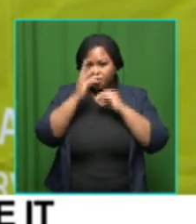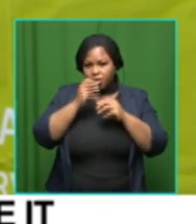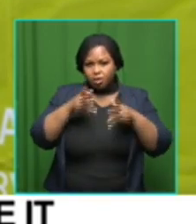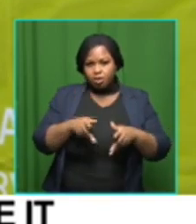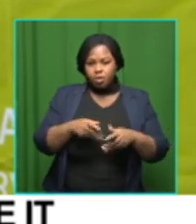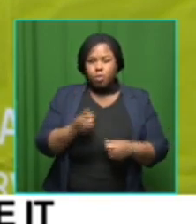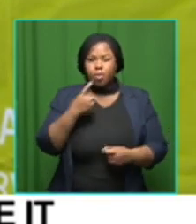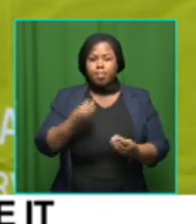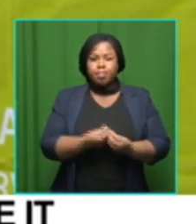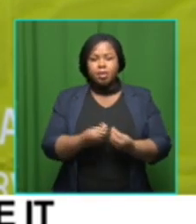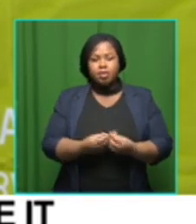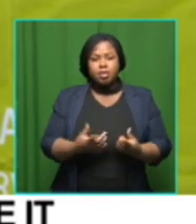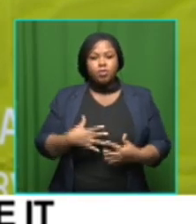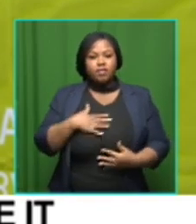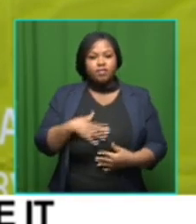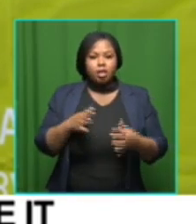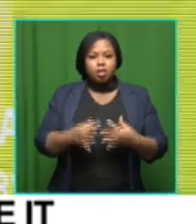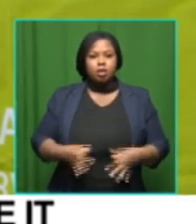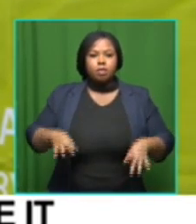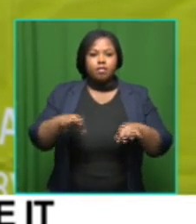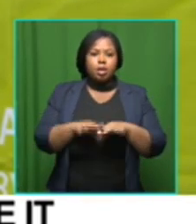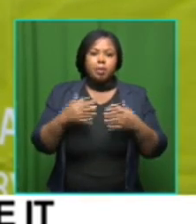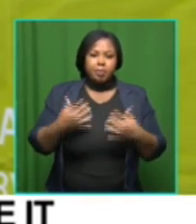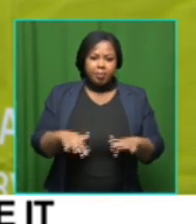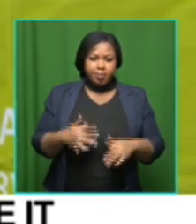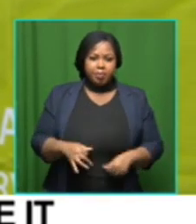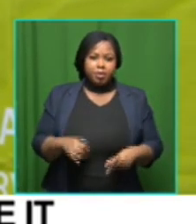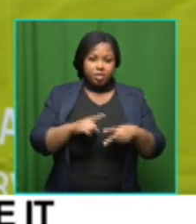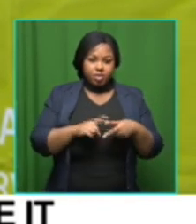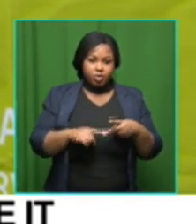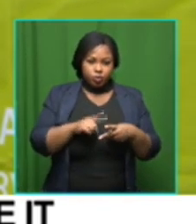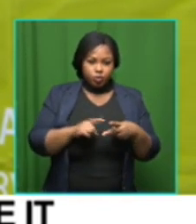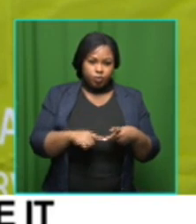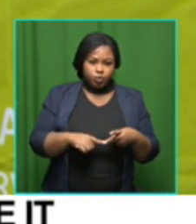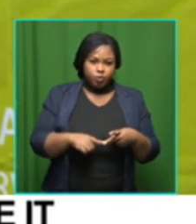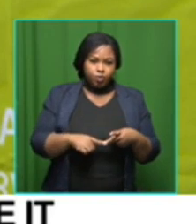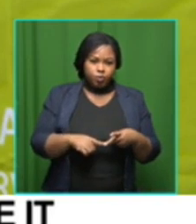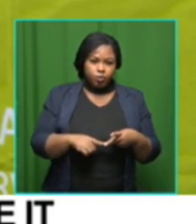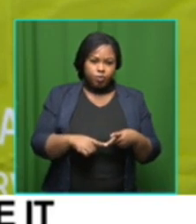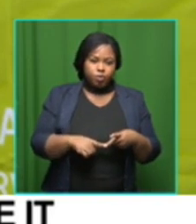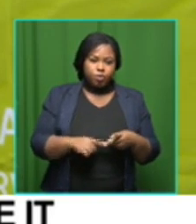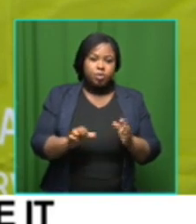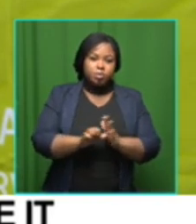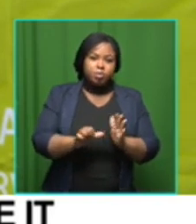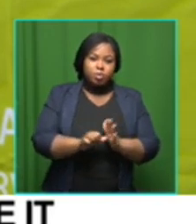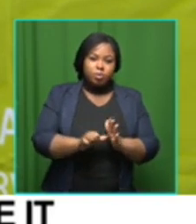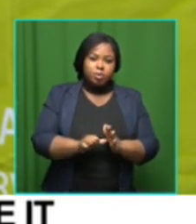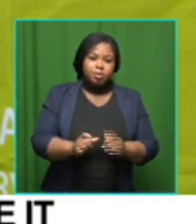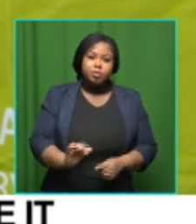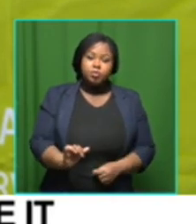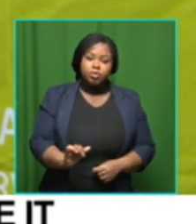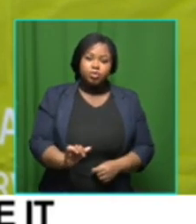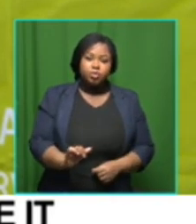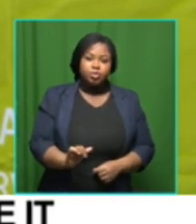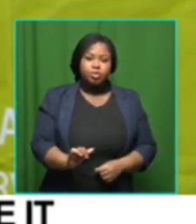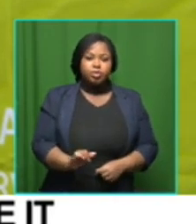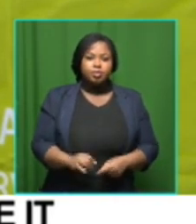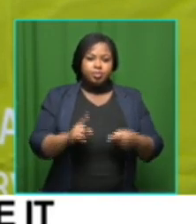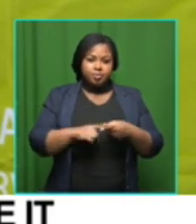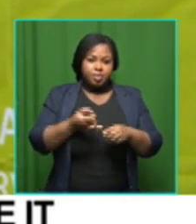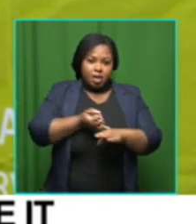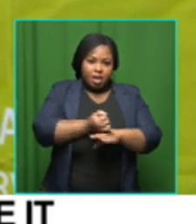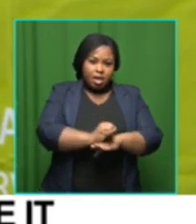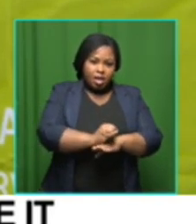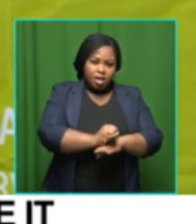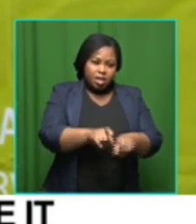very much worth, two lessons that I think are important to highlight. One is early